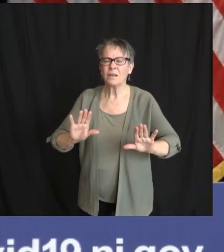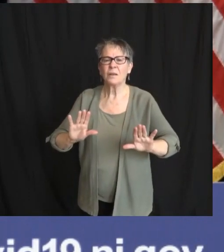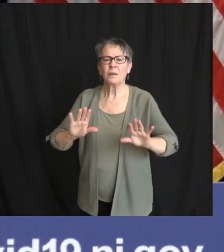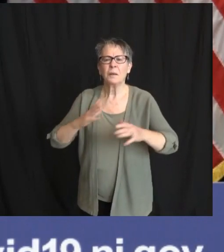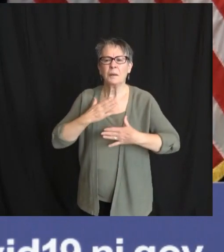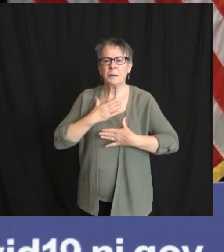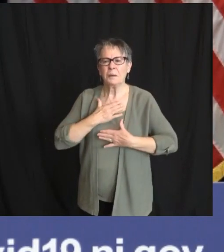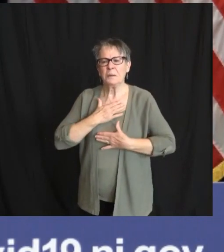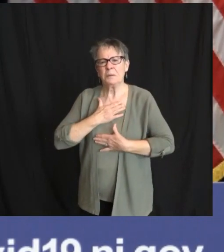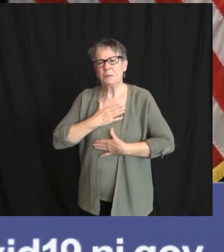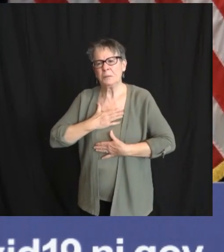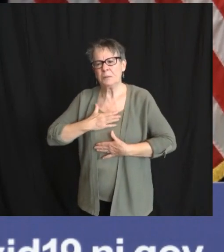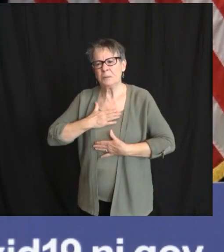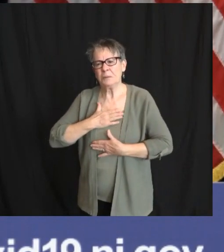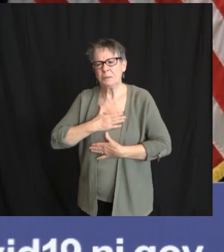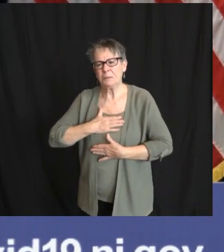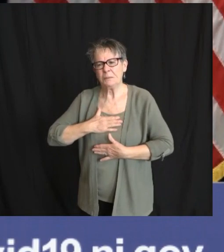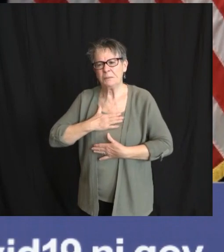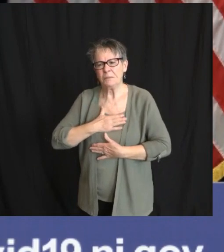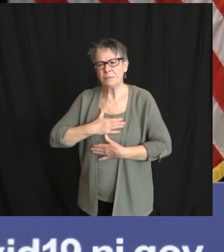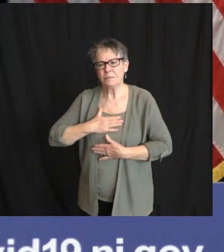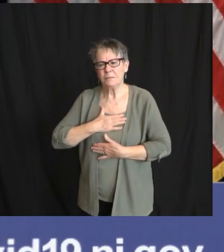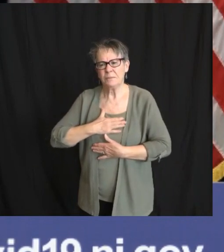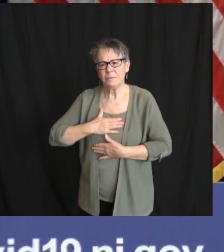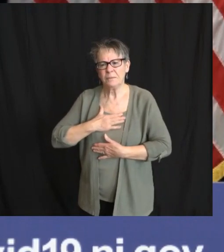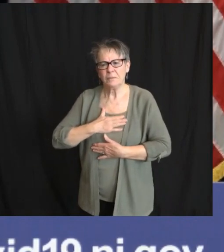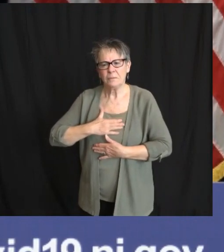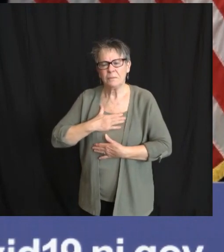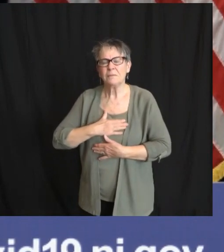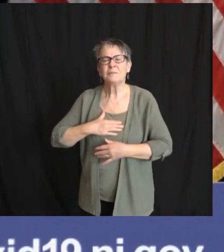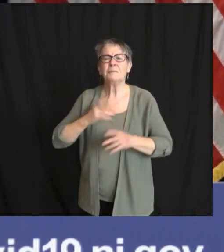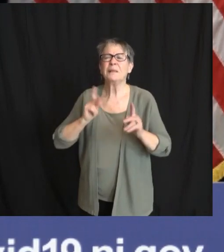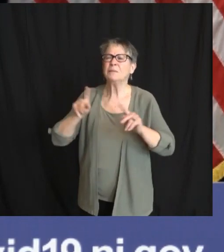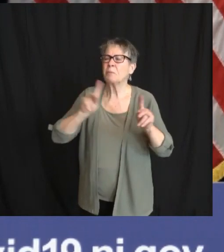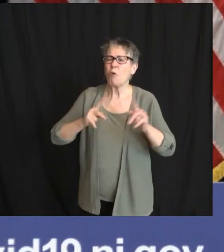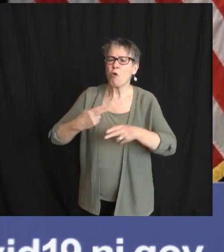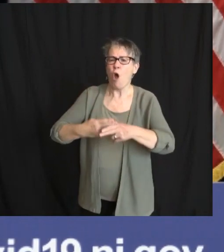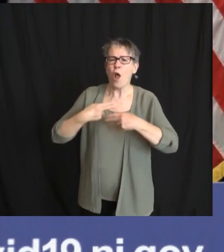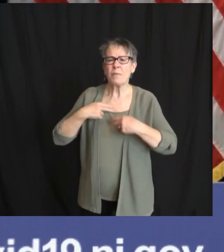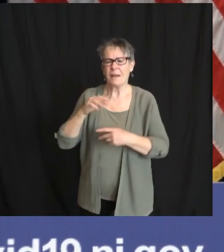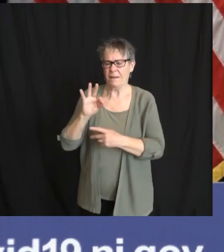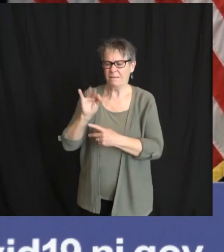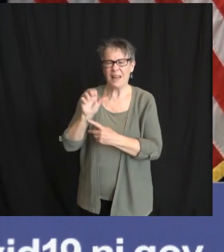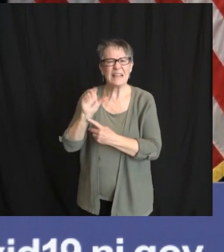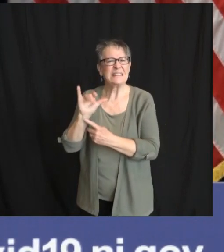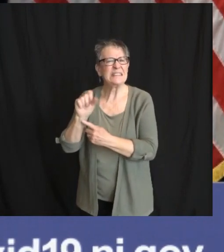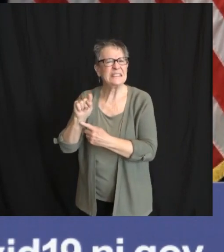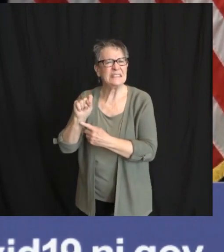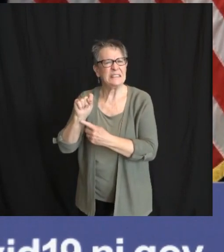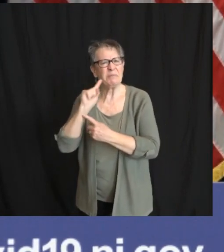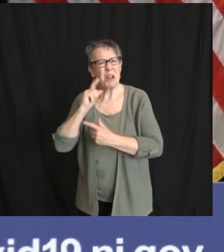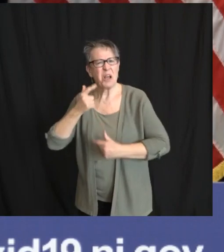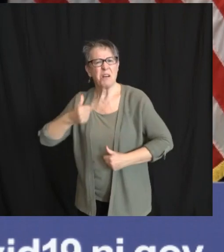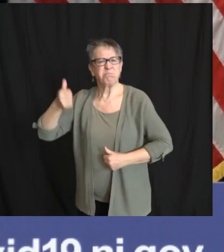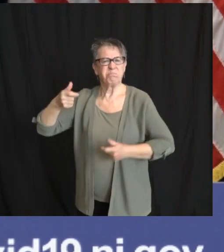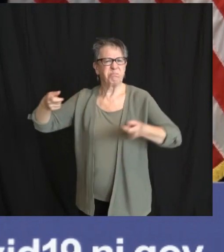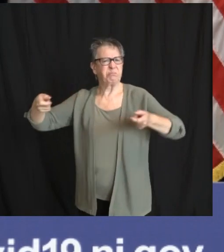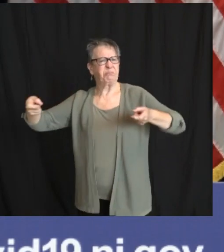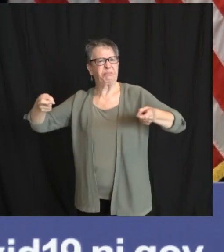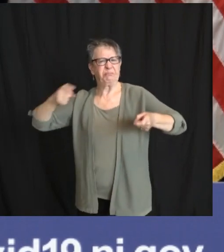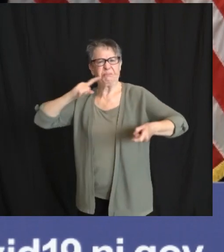We're up here, we're trying to save lives. We don't have all the answers, but we're trying to save lives. That's frankly the exact opposite of what that word